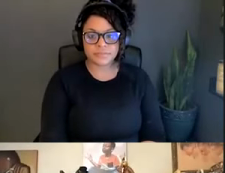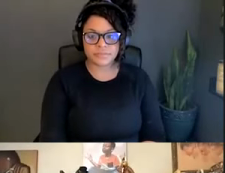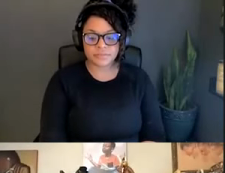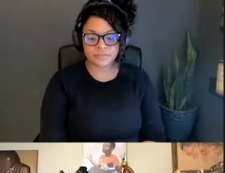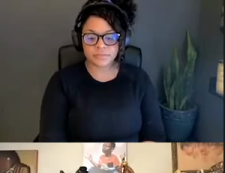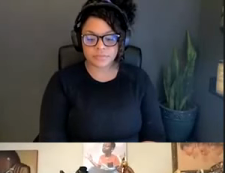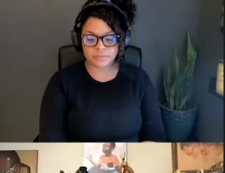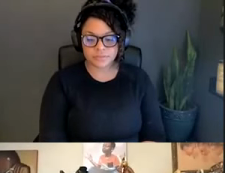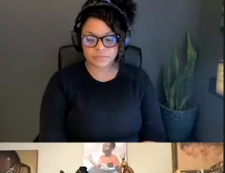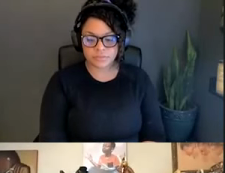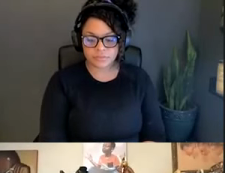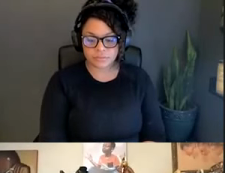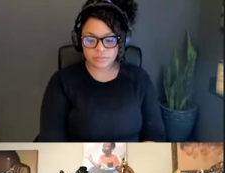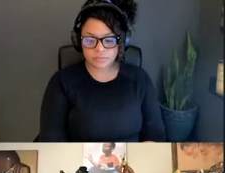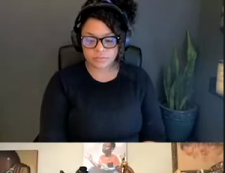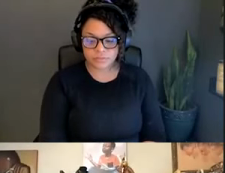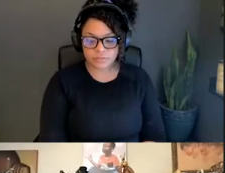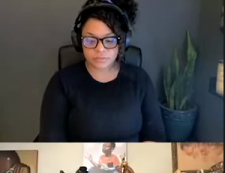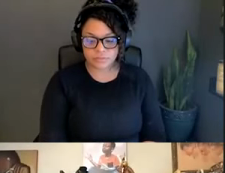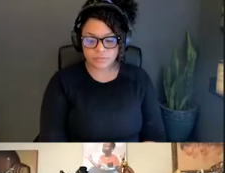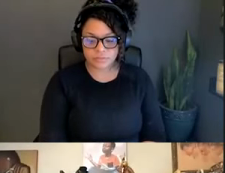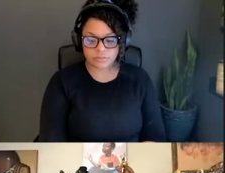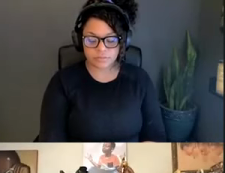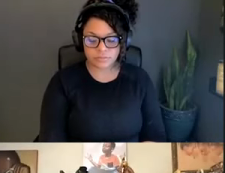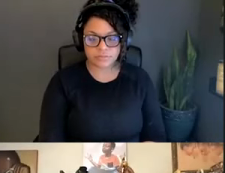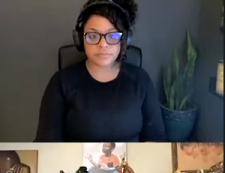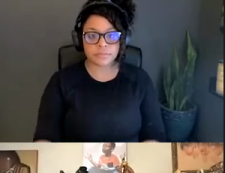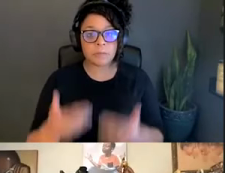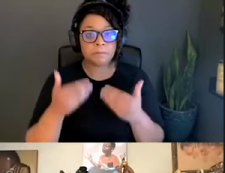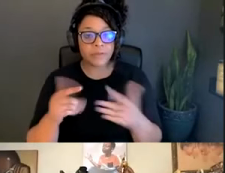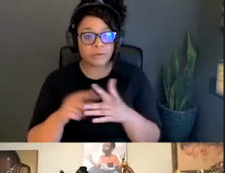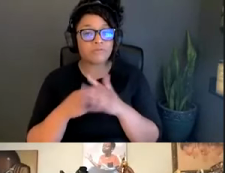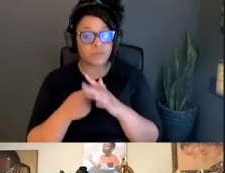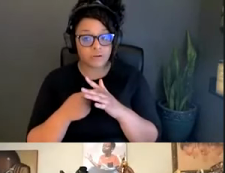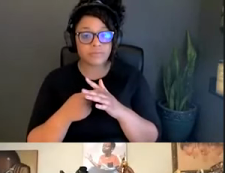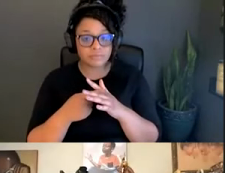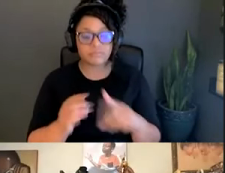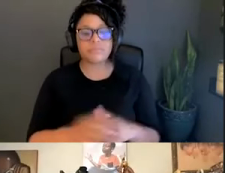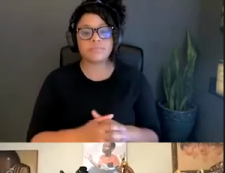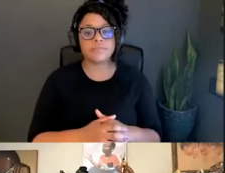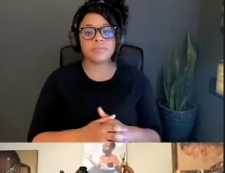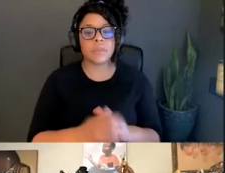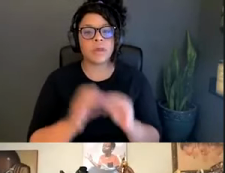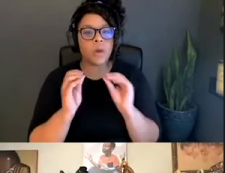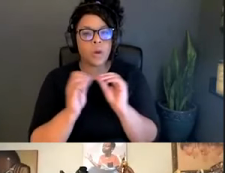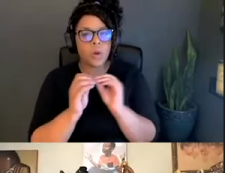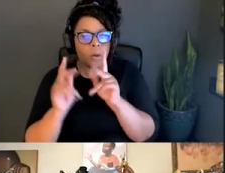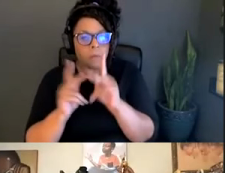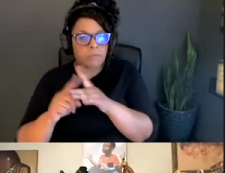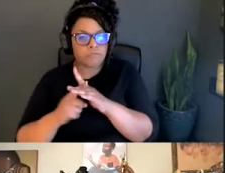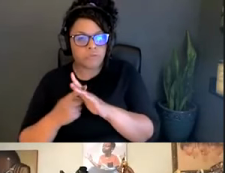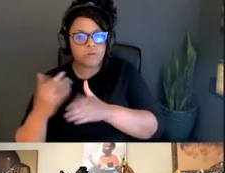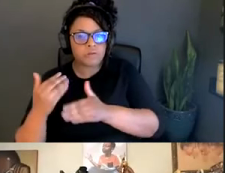All right, let us start. And as more people trickle in today,